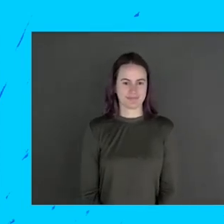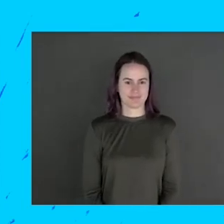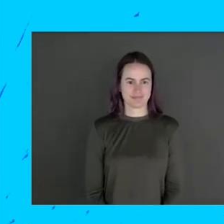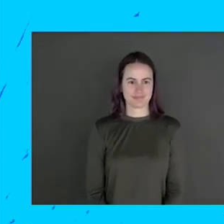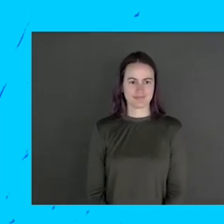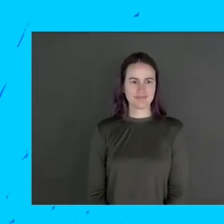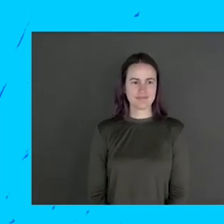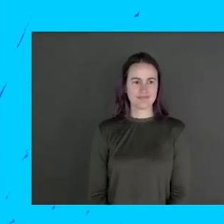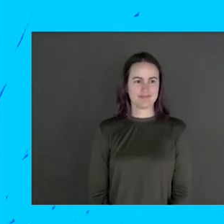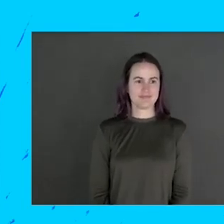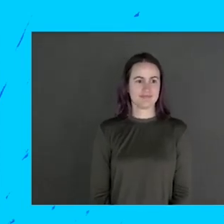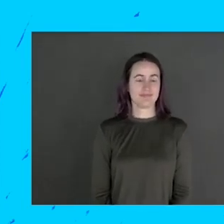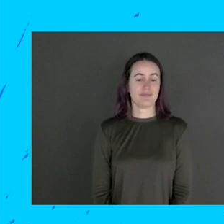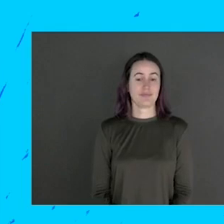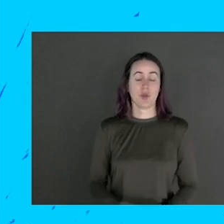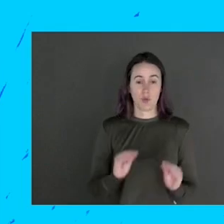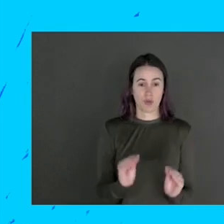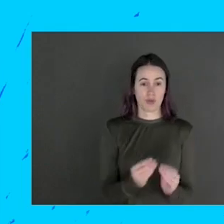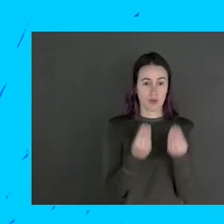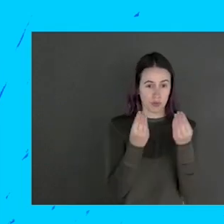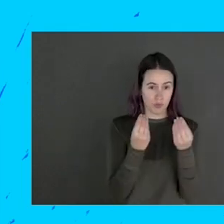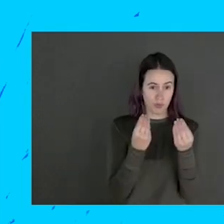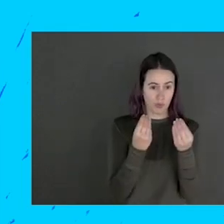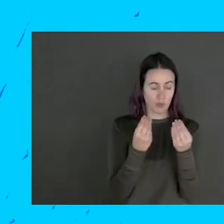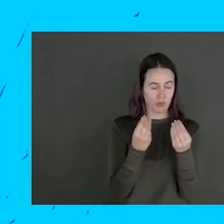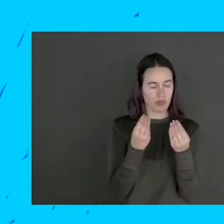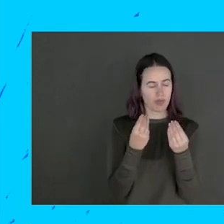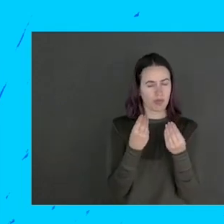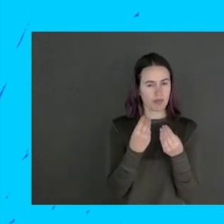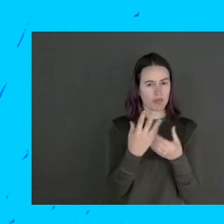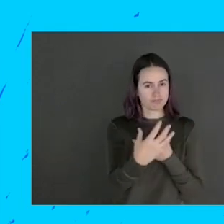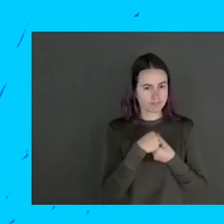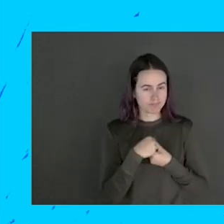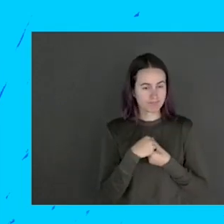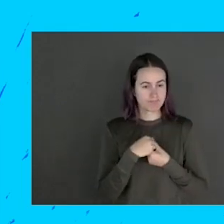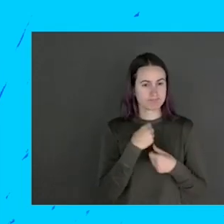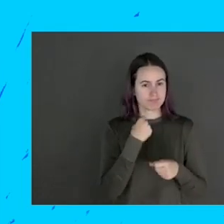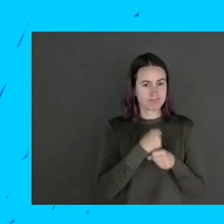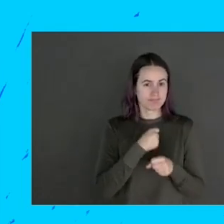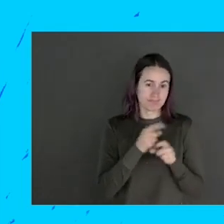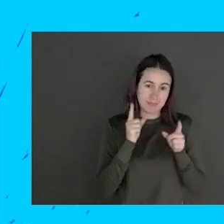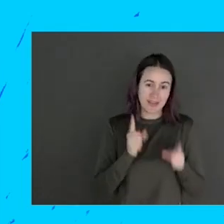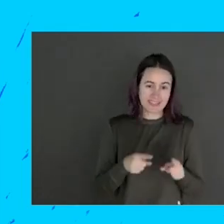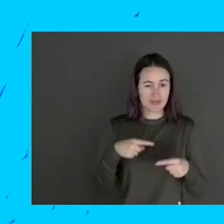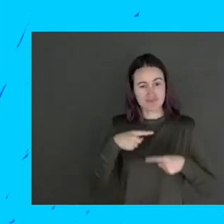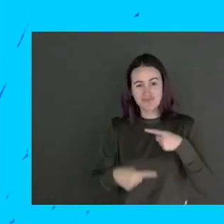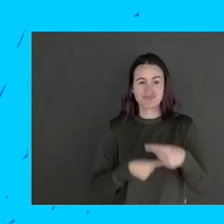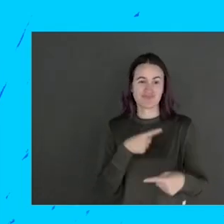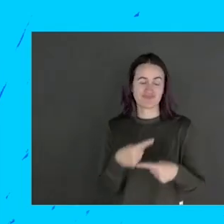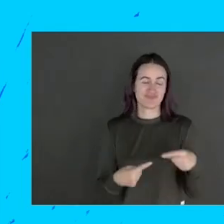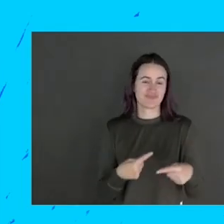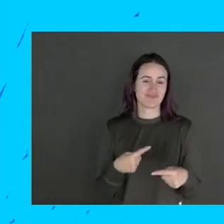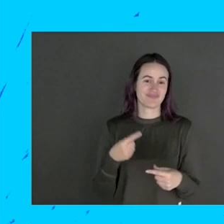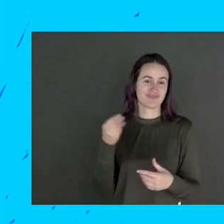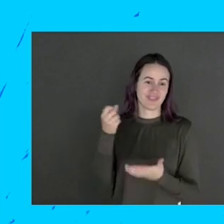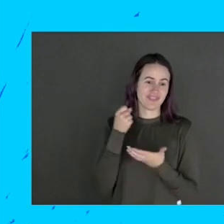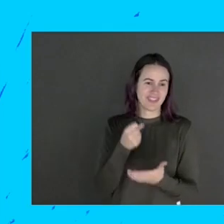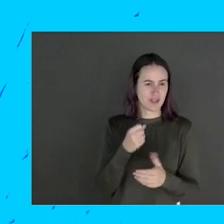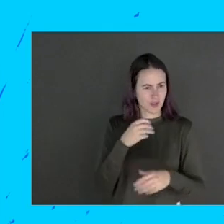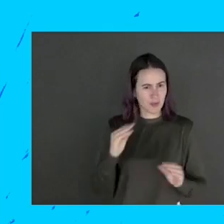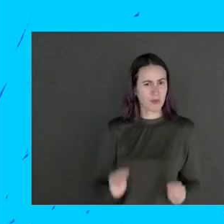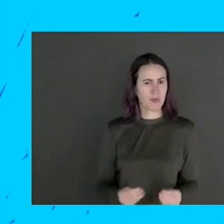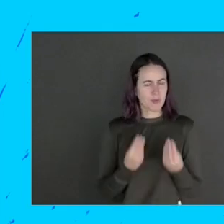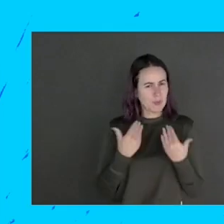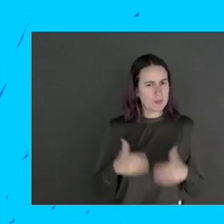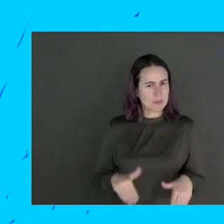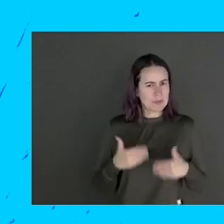with the young people, we have to work with them in order to sustain this funding. Like they said, they are skilled and they have